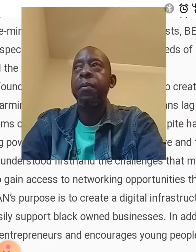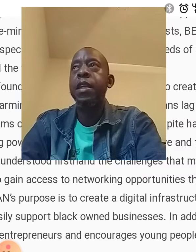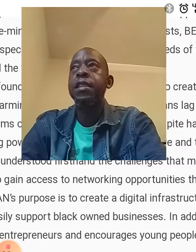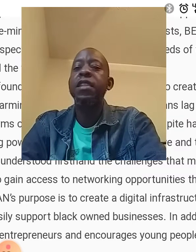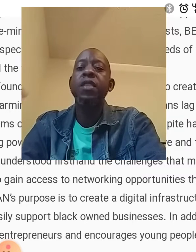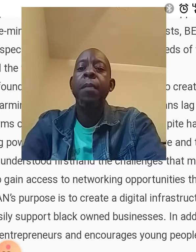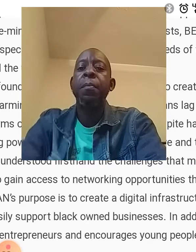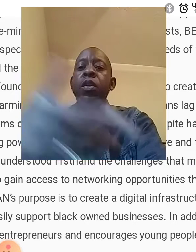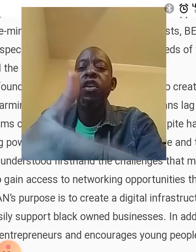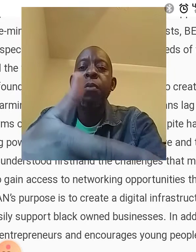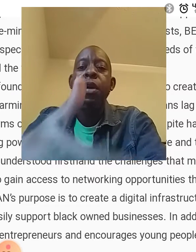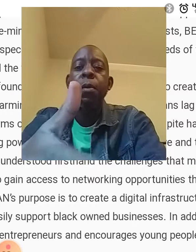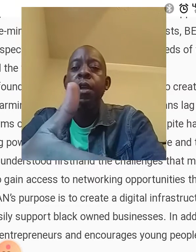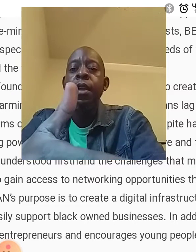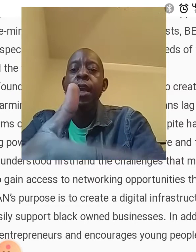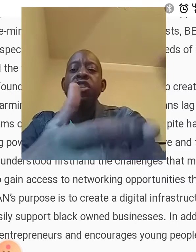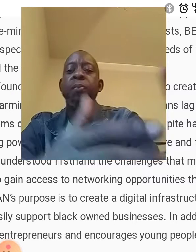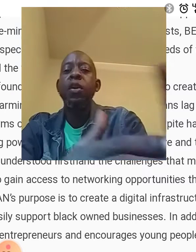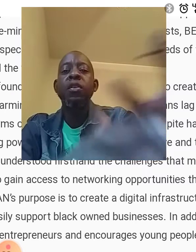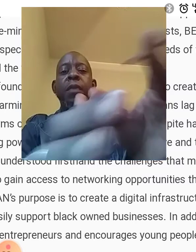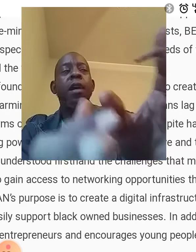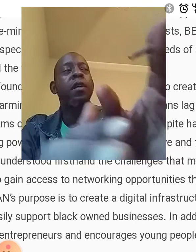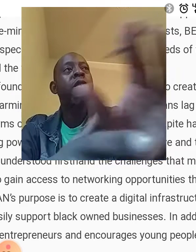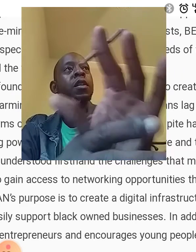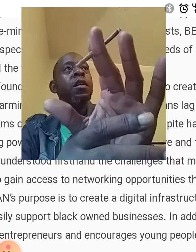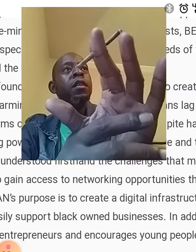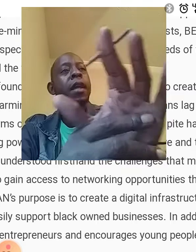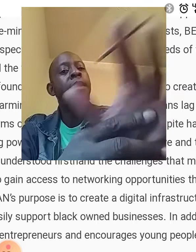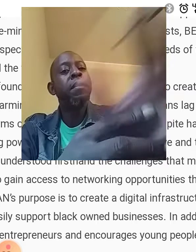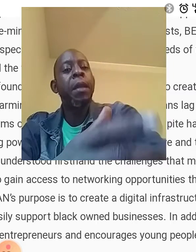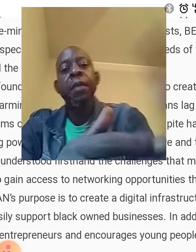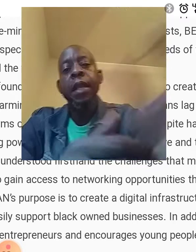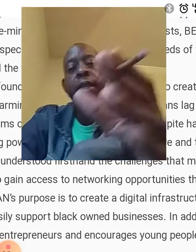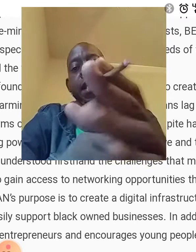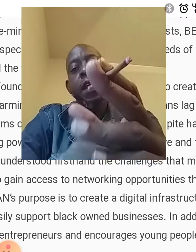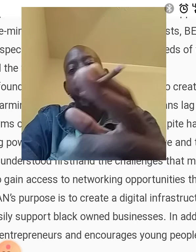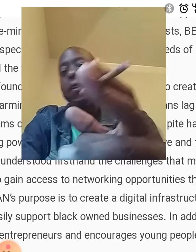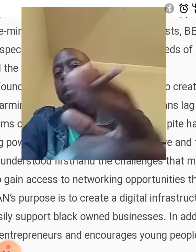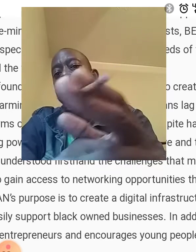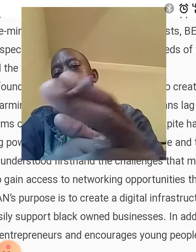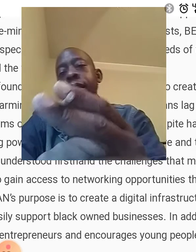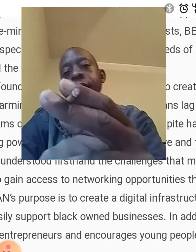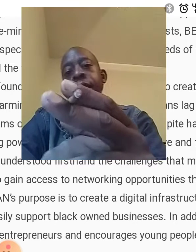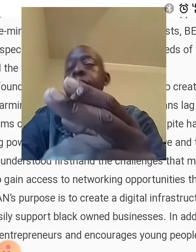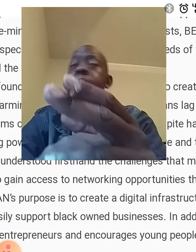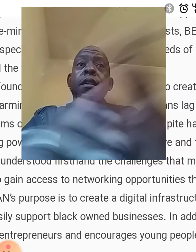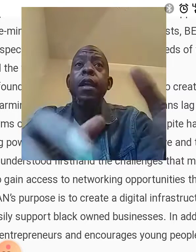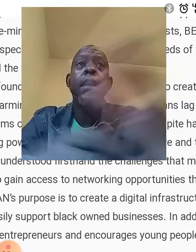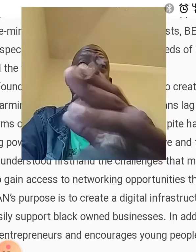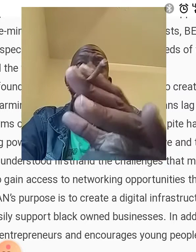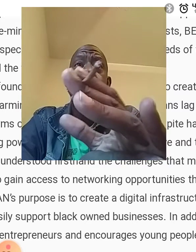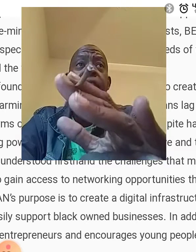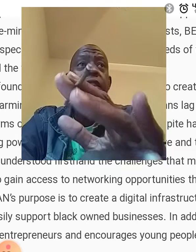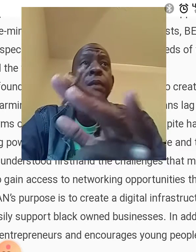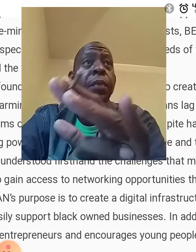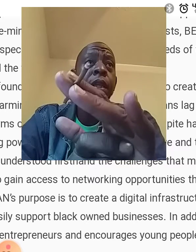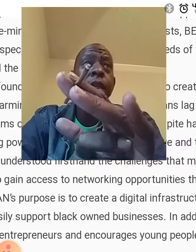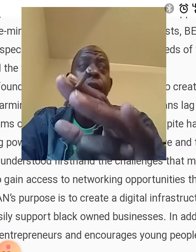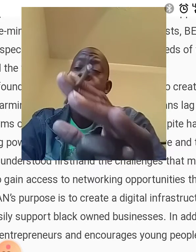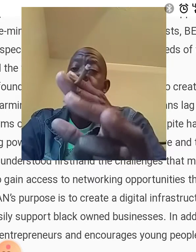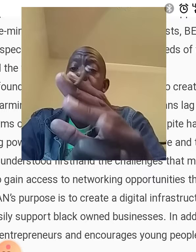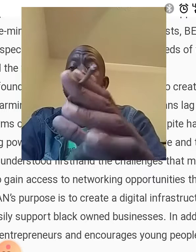black businesses and building them up and supporting them now, that maybe they can last 50 or 100 years and actually